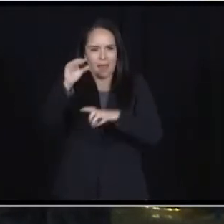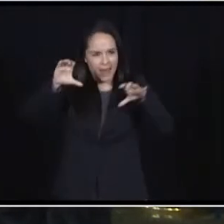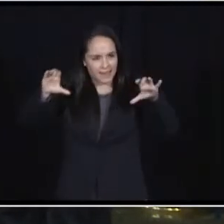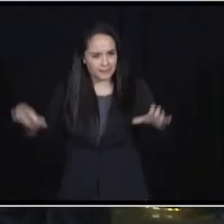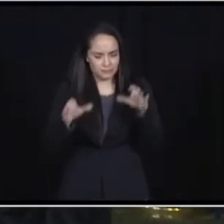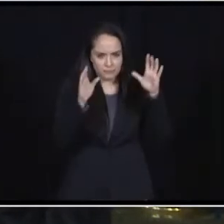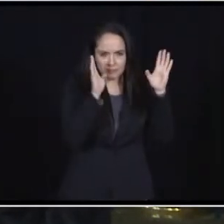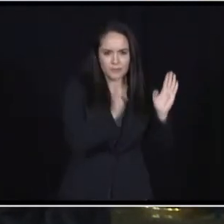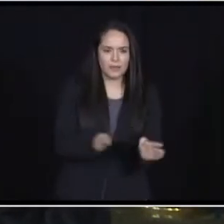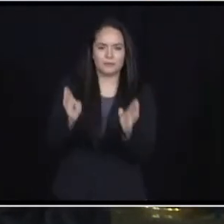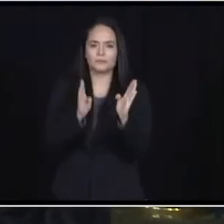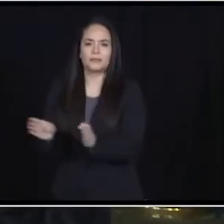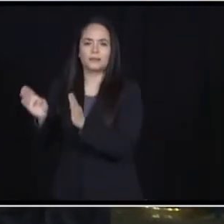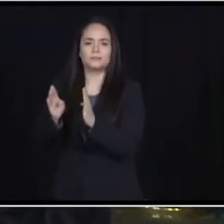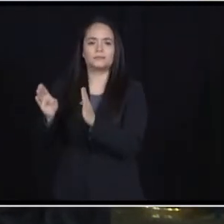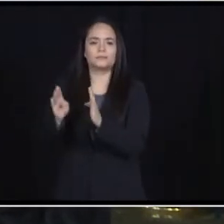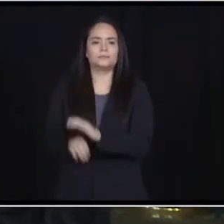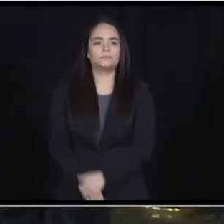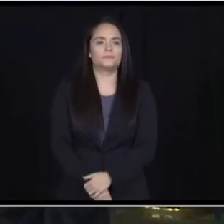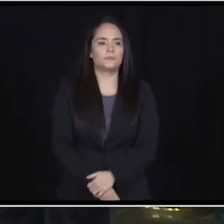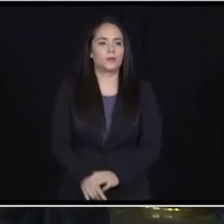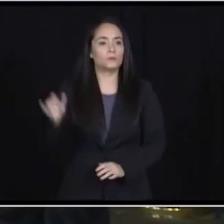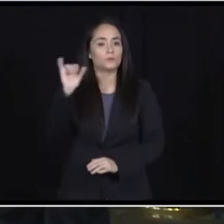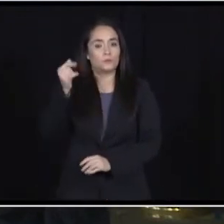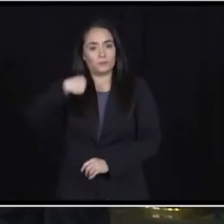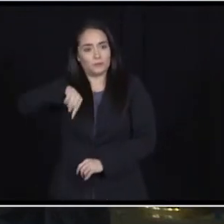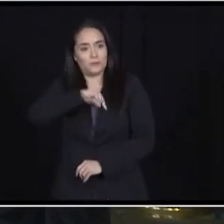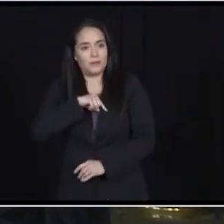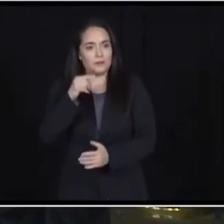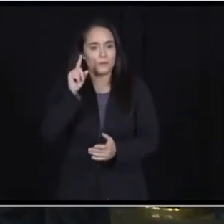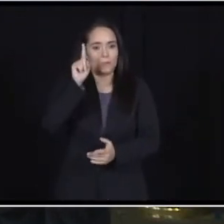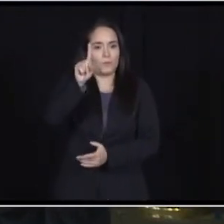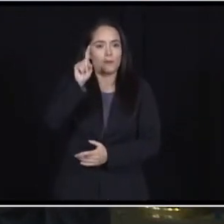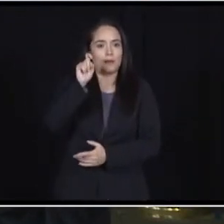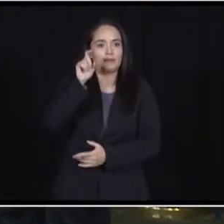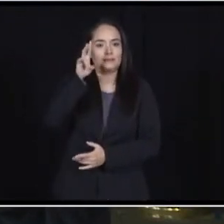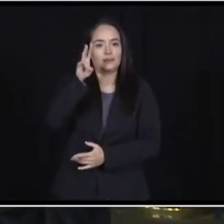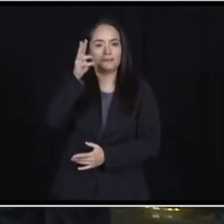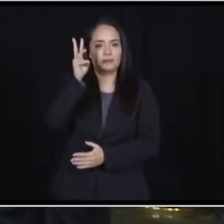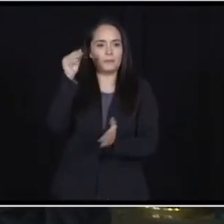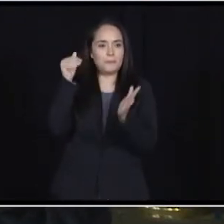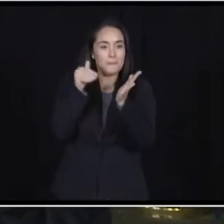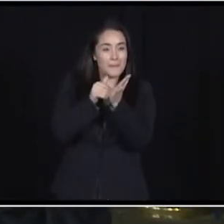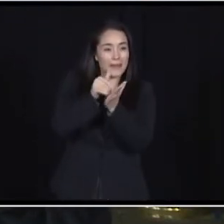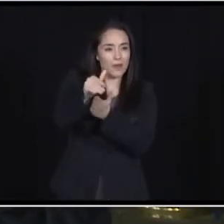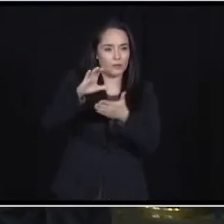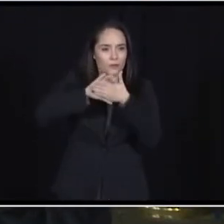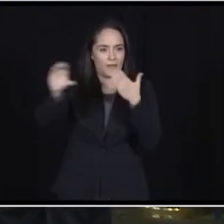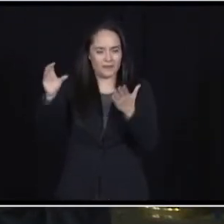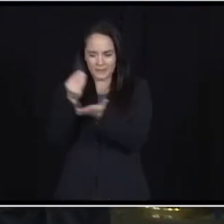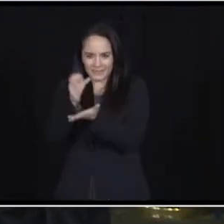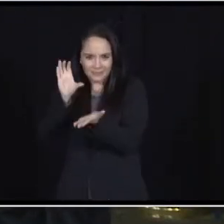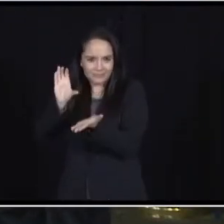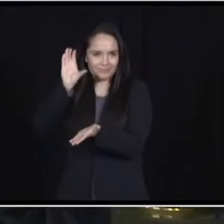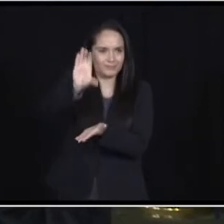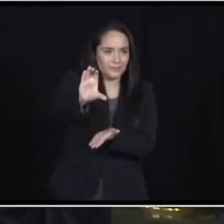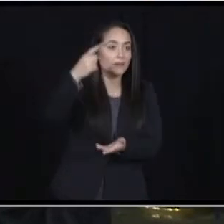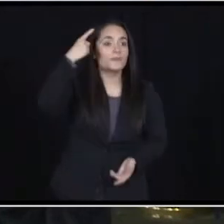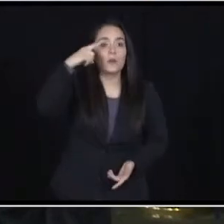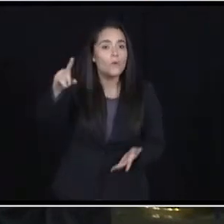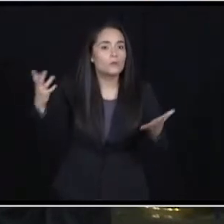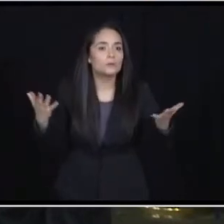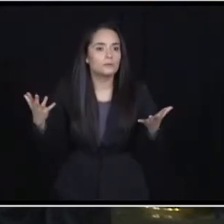government's $176 million investment this year in our Roadmap to Wellness. Supported by a commitment to